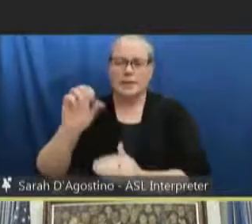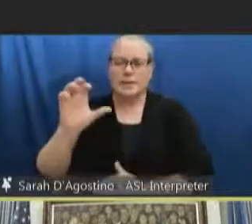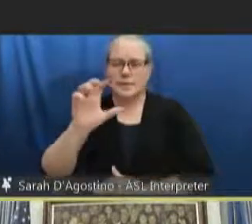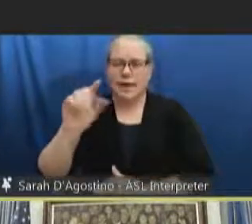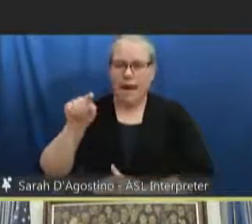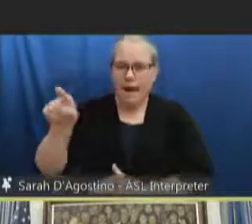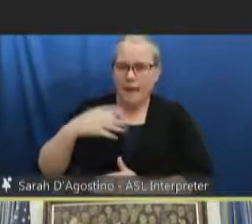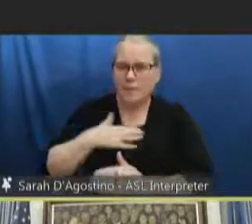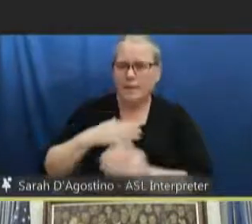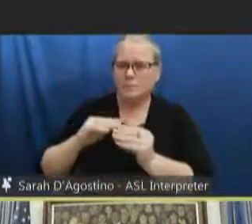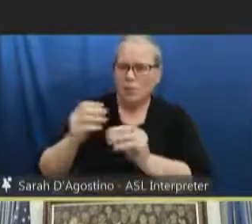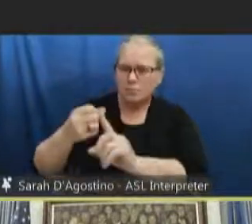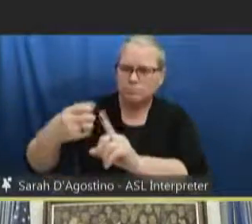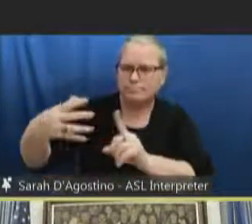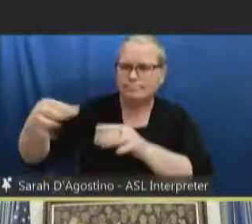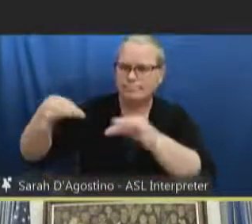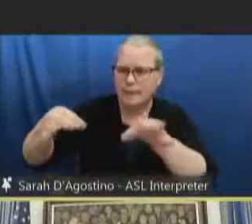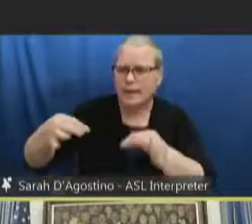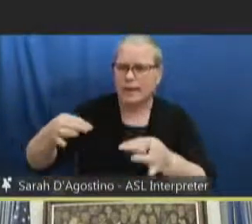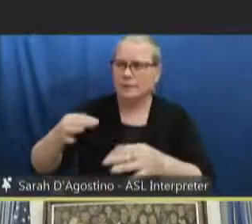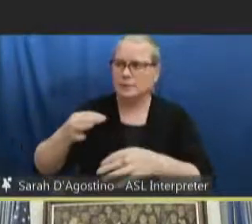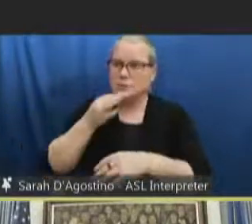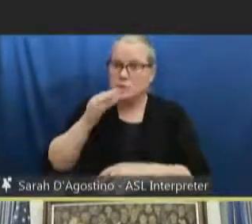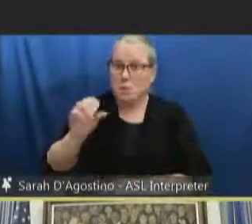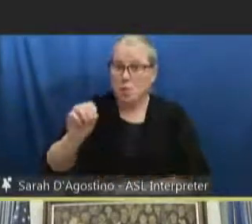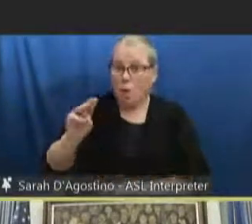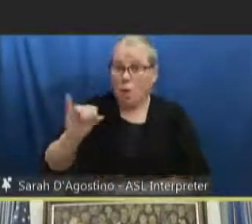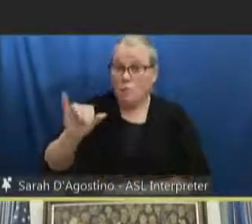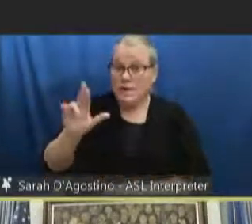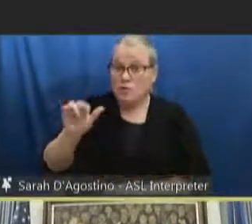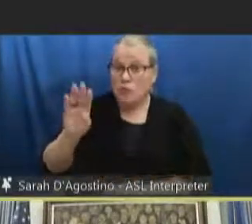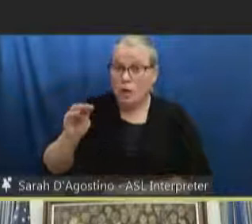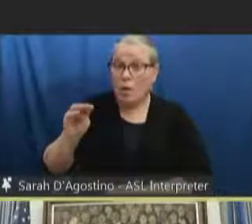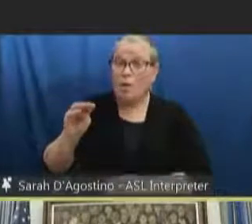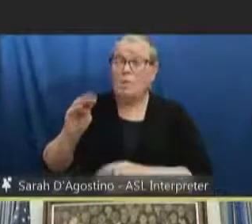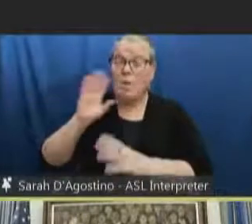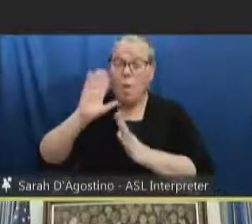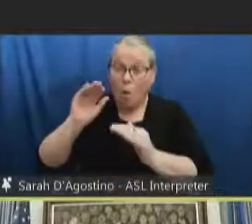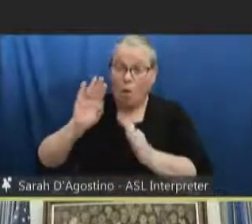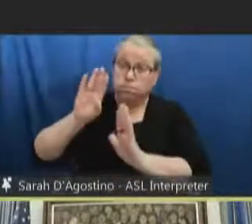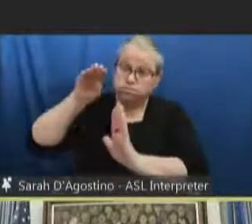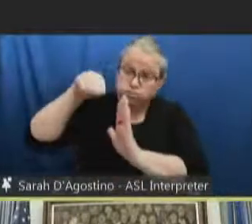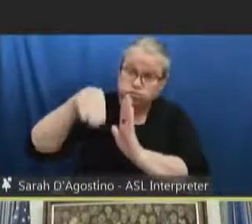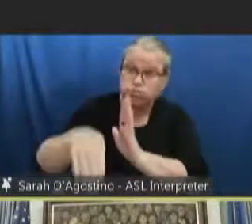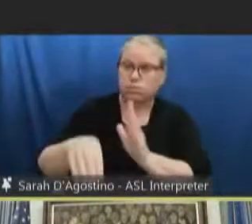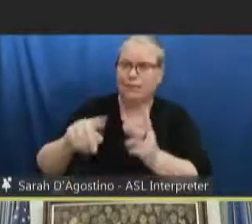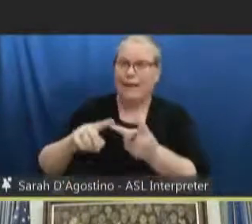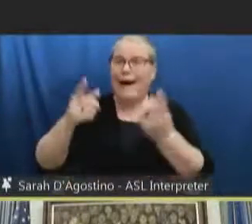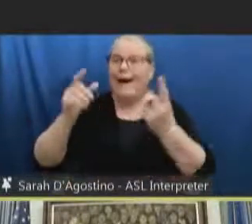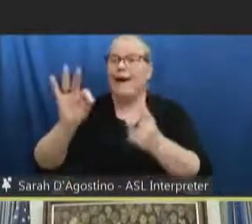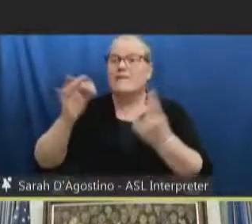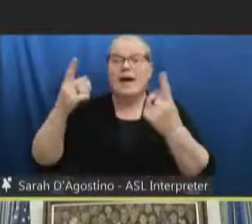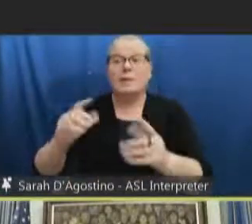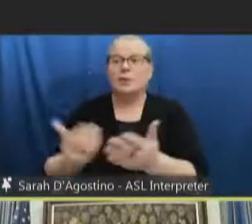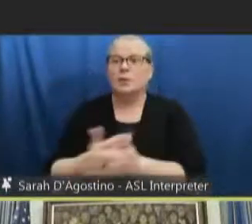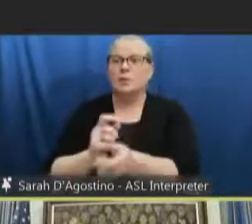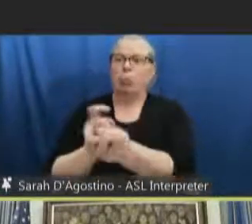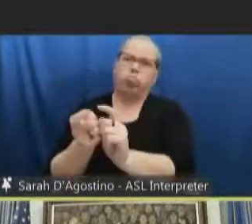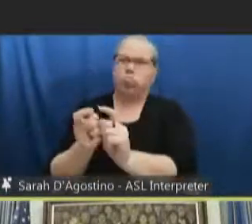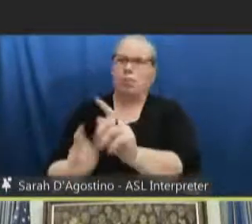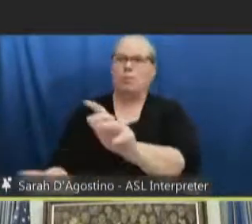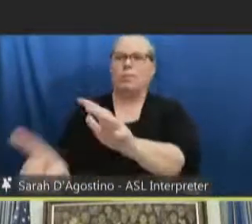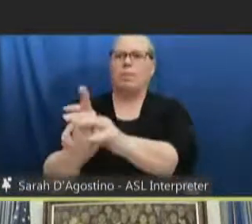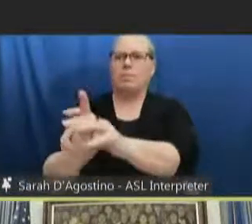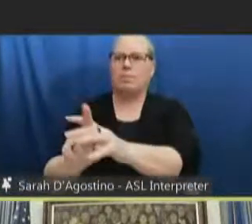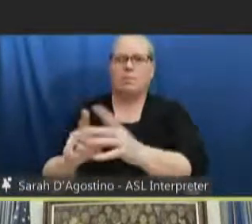the last stages of Omicron and whatever that next variant might be. What's the mix of testing and therapies